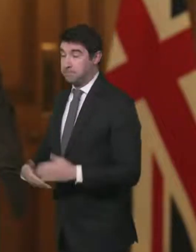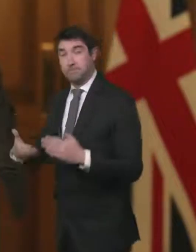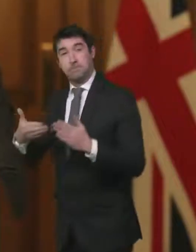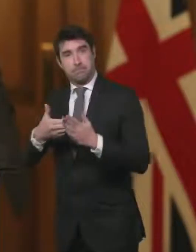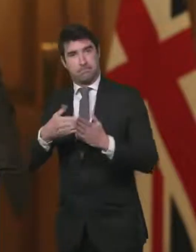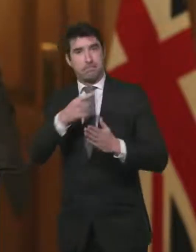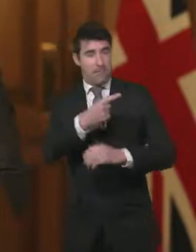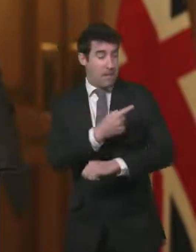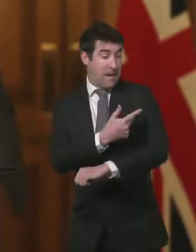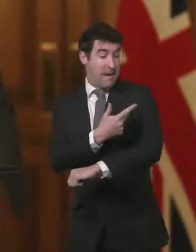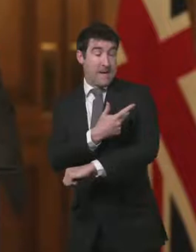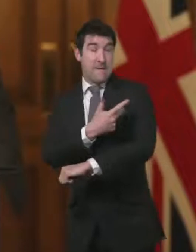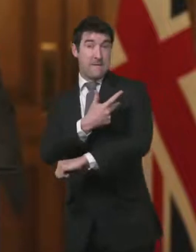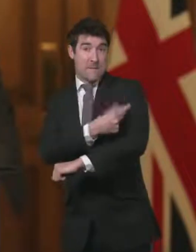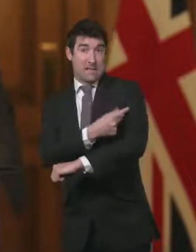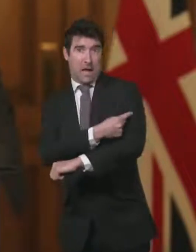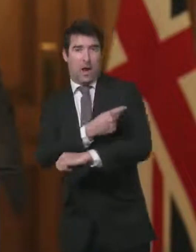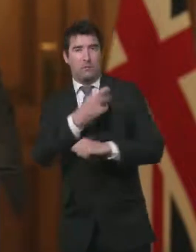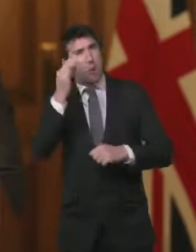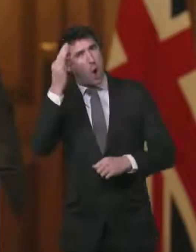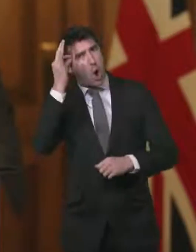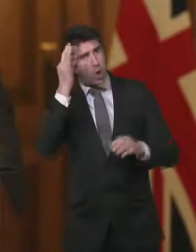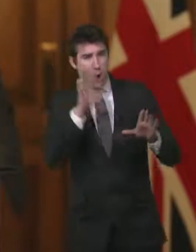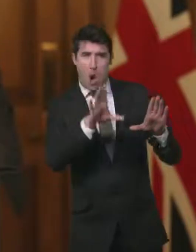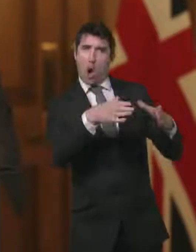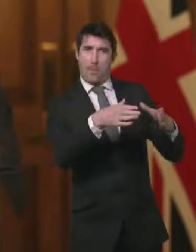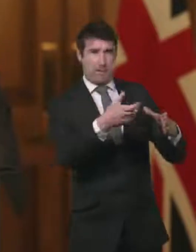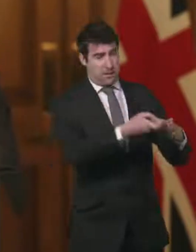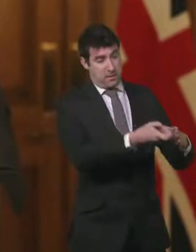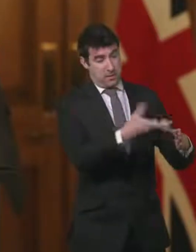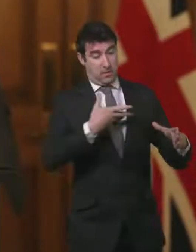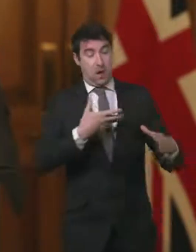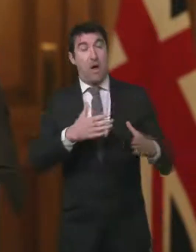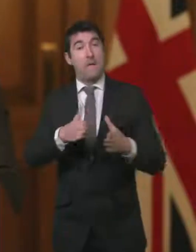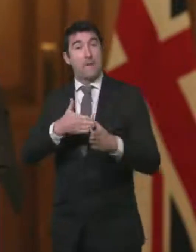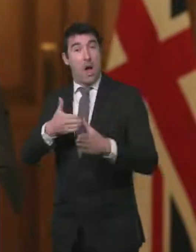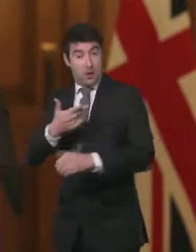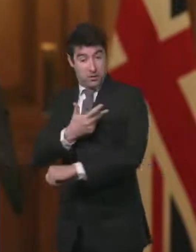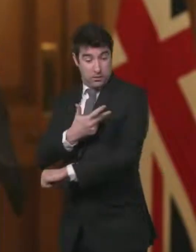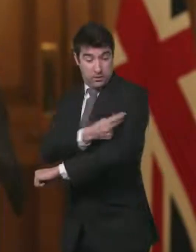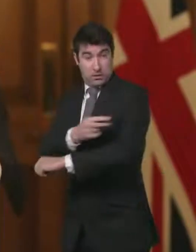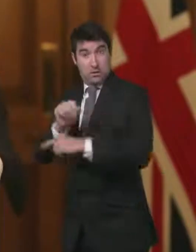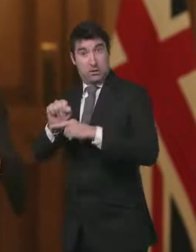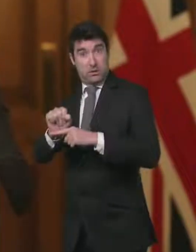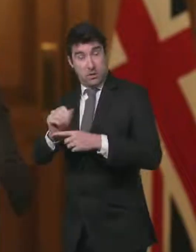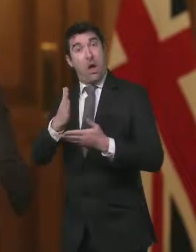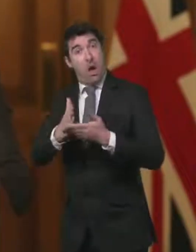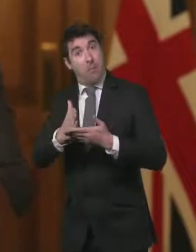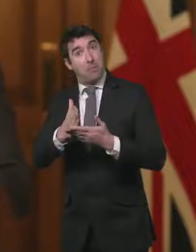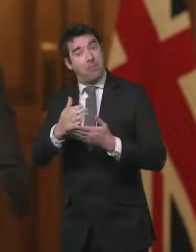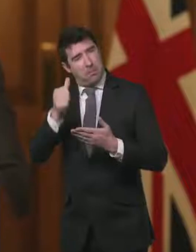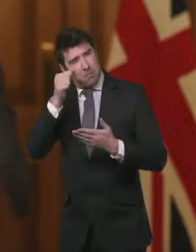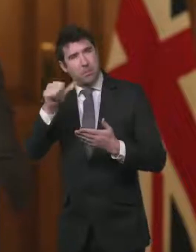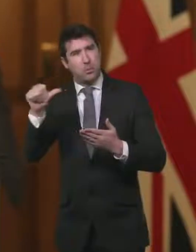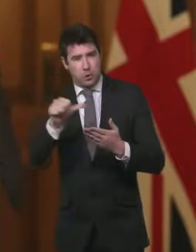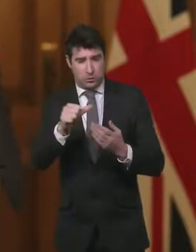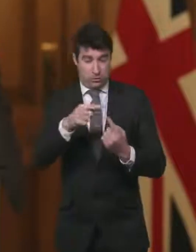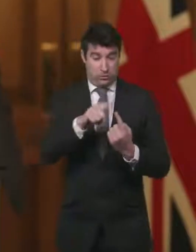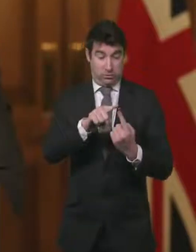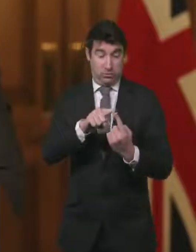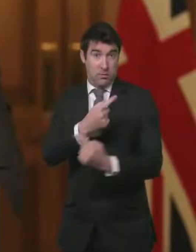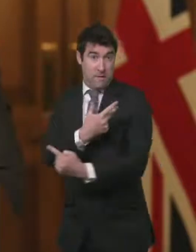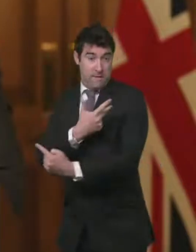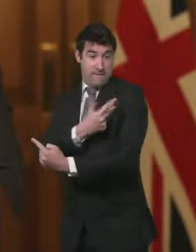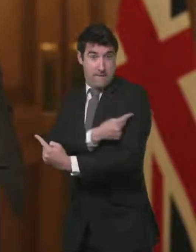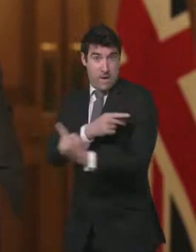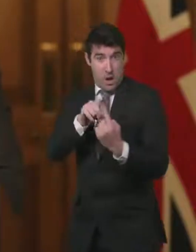Immunisation that the first dose can protect people against the worst effects of this virus because the benefits kick